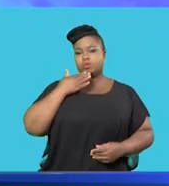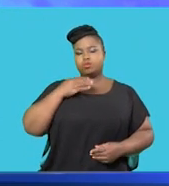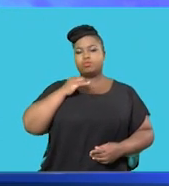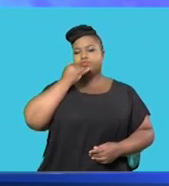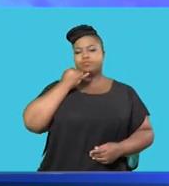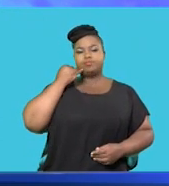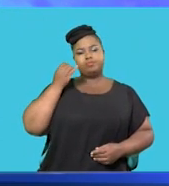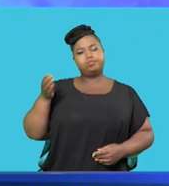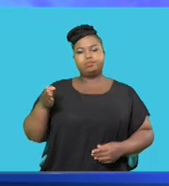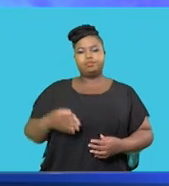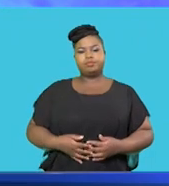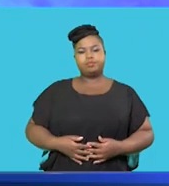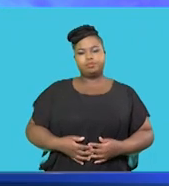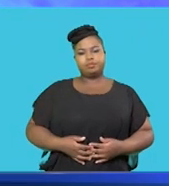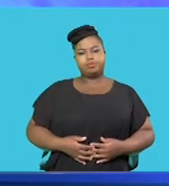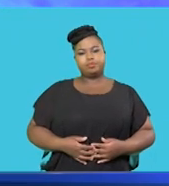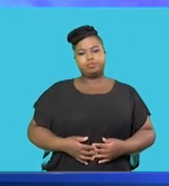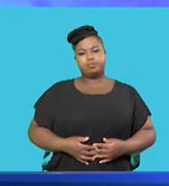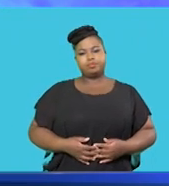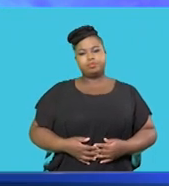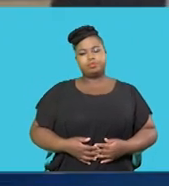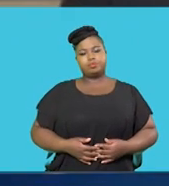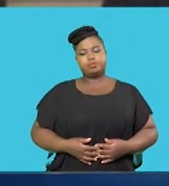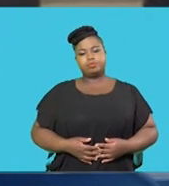leng Jabulani Ntsele o re fa ha batsi.